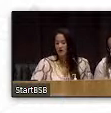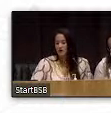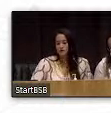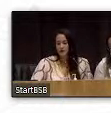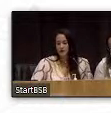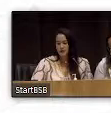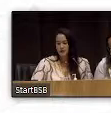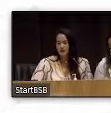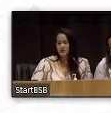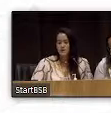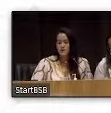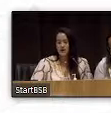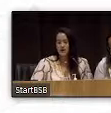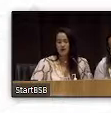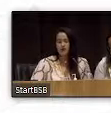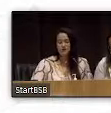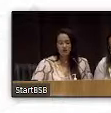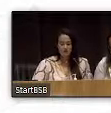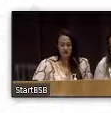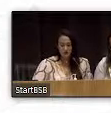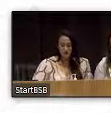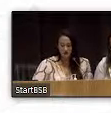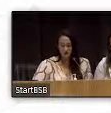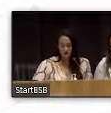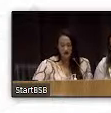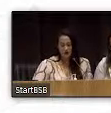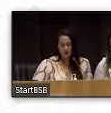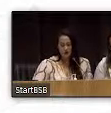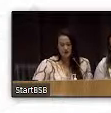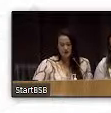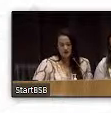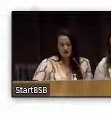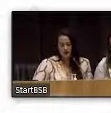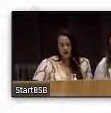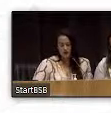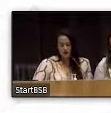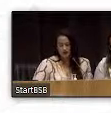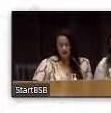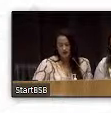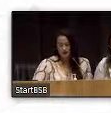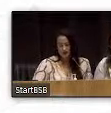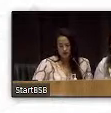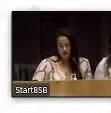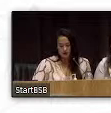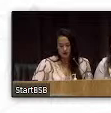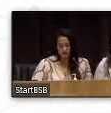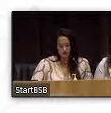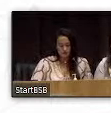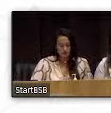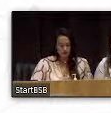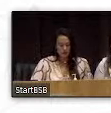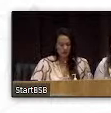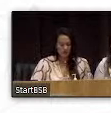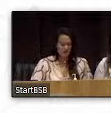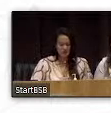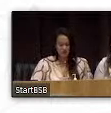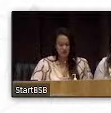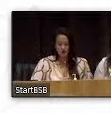weeks. We can see some peaks in 2020 specifically,